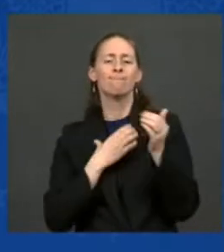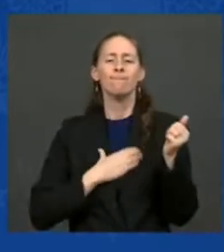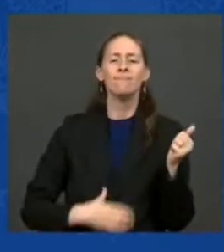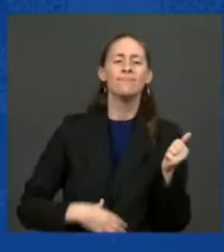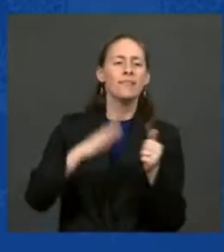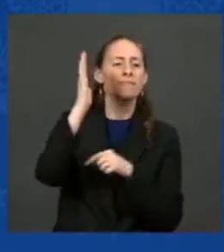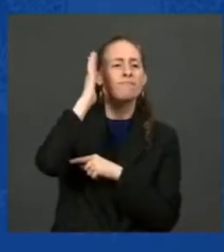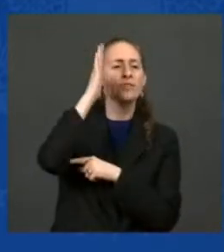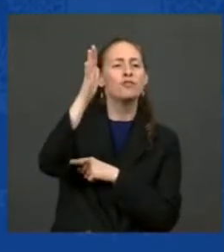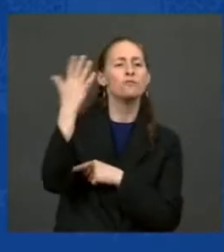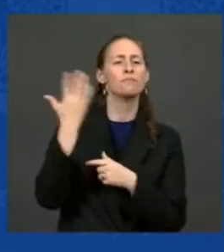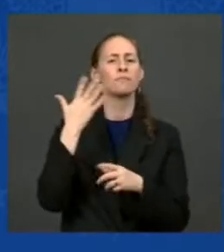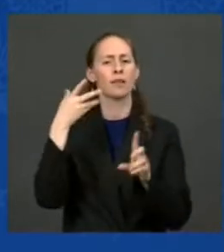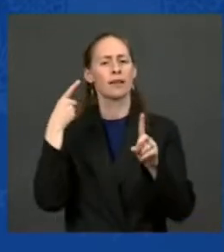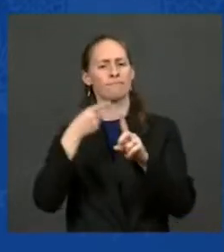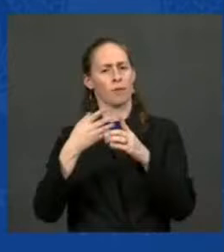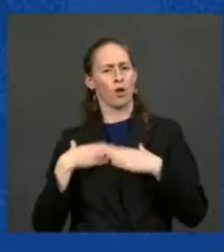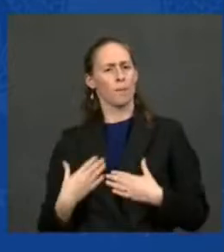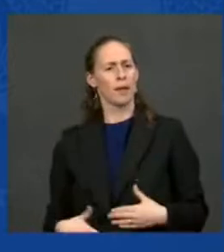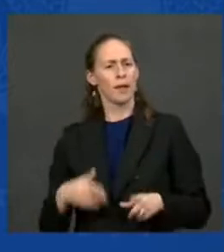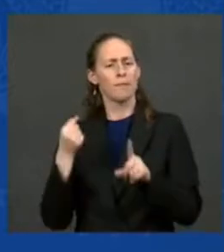human impacts of policies.